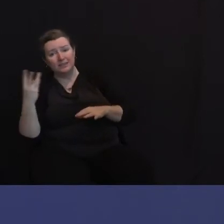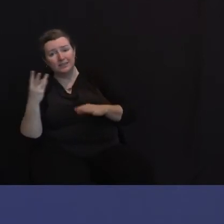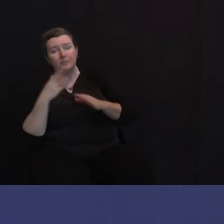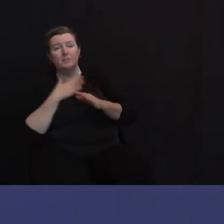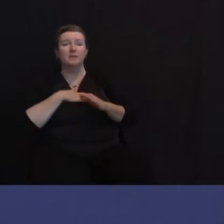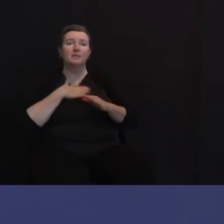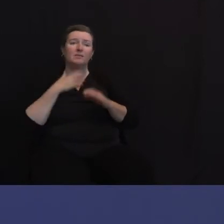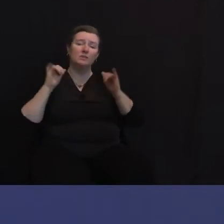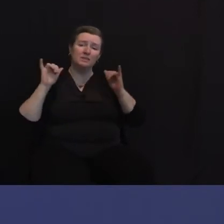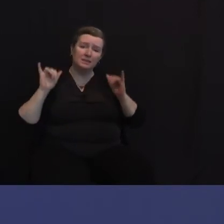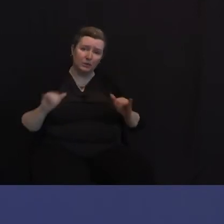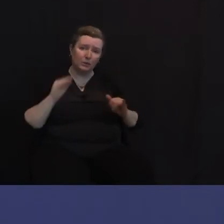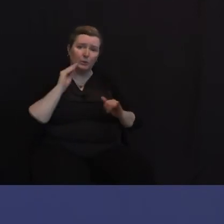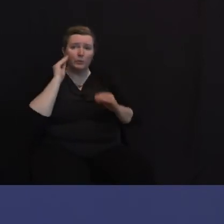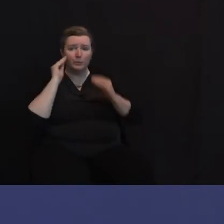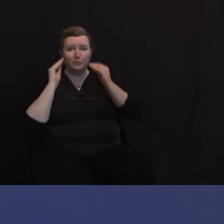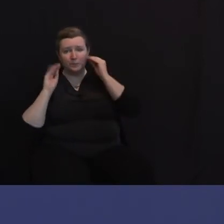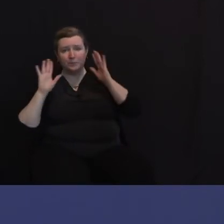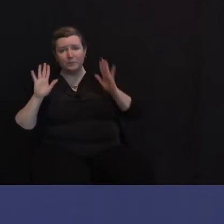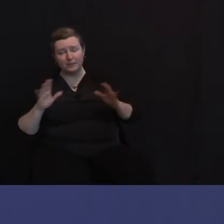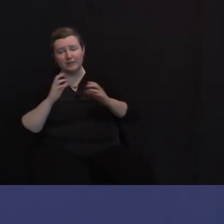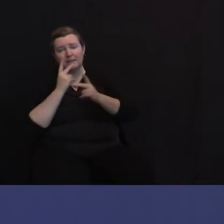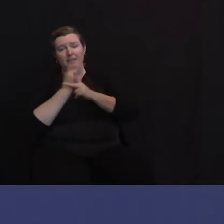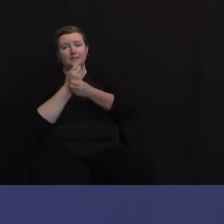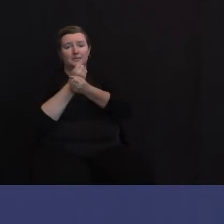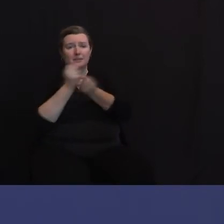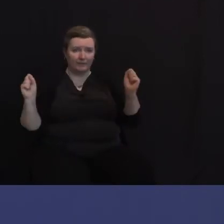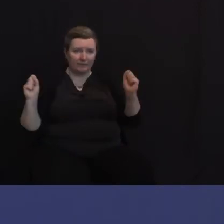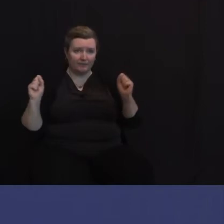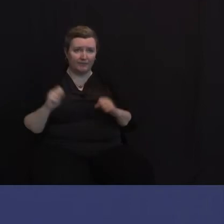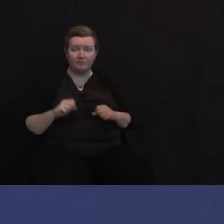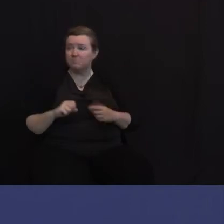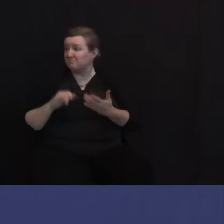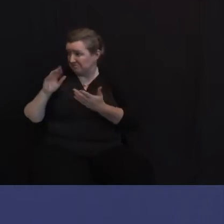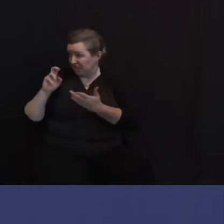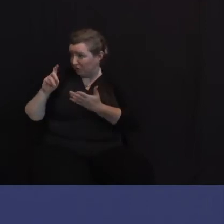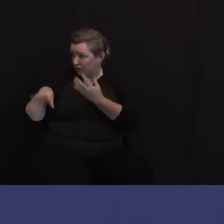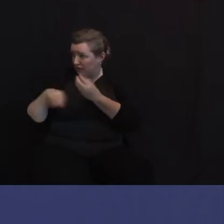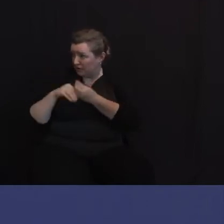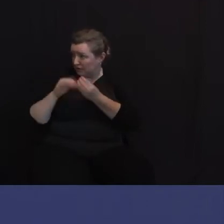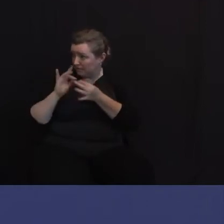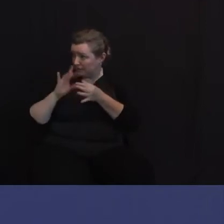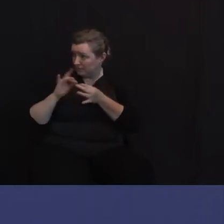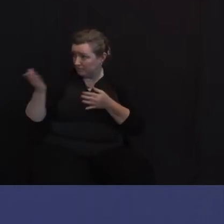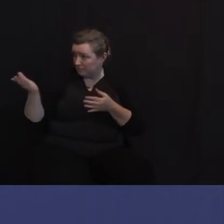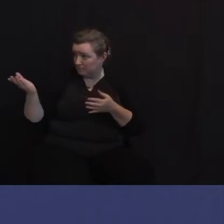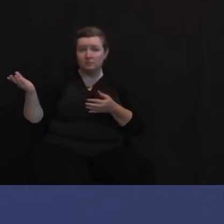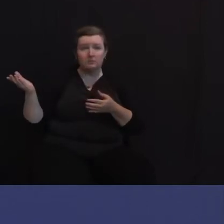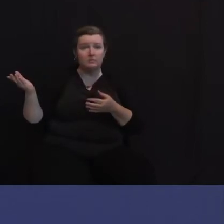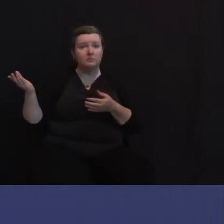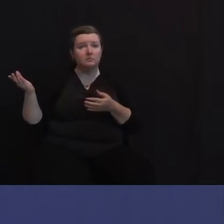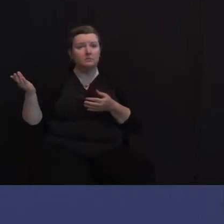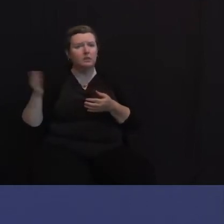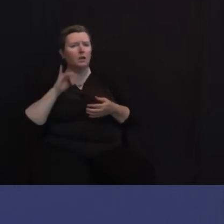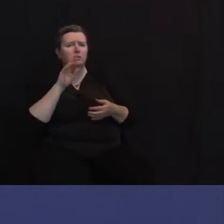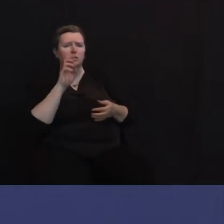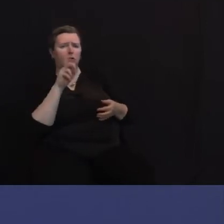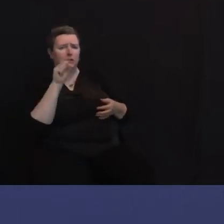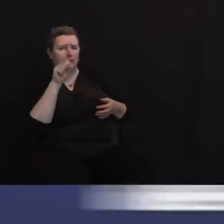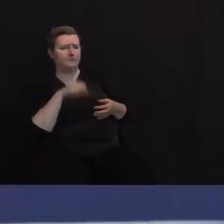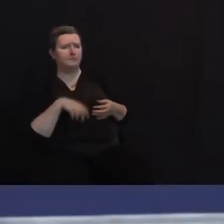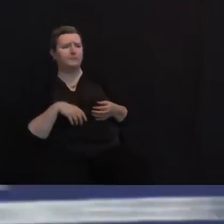home and stay safe. Jared, anything you want to add, and Pat, and then we'll CRC. So I'll just add two quick points. And one